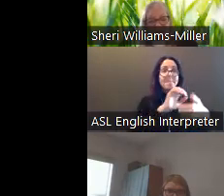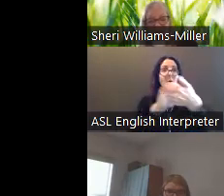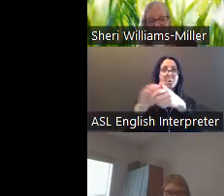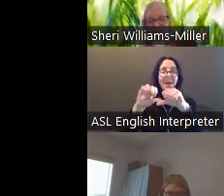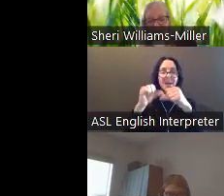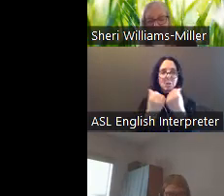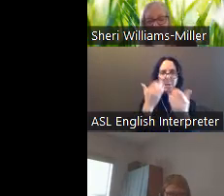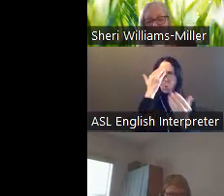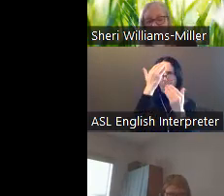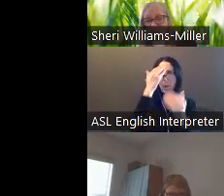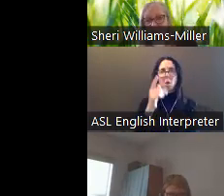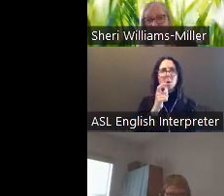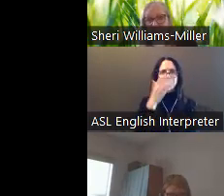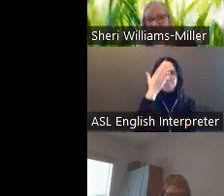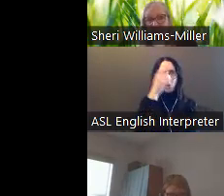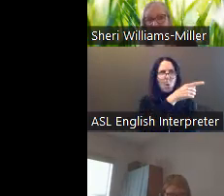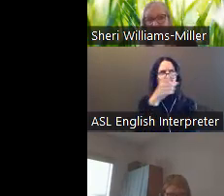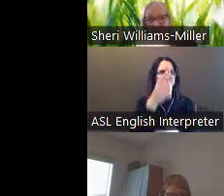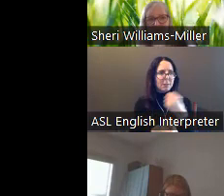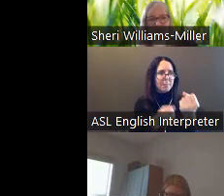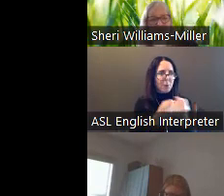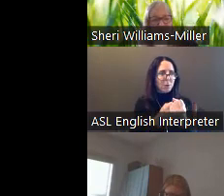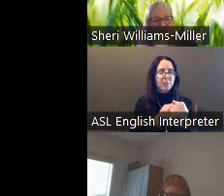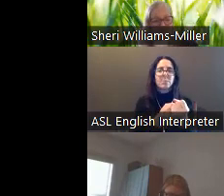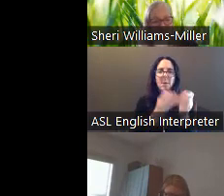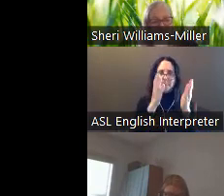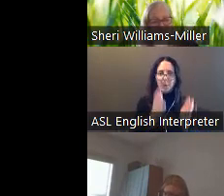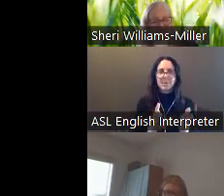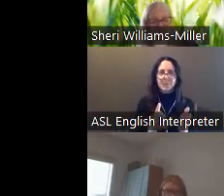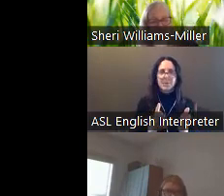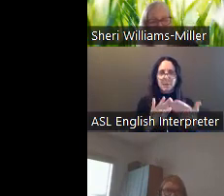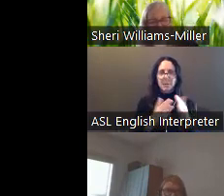agencies who could support a person living in our communities.